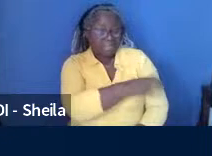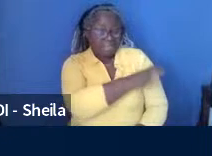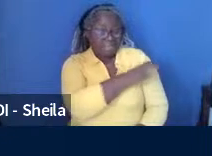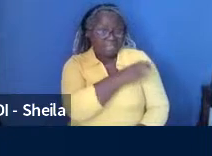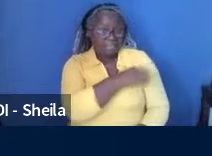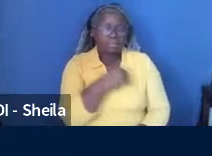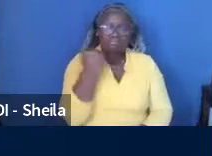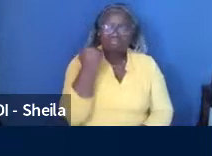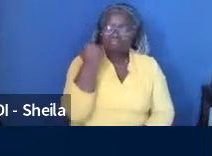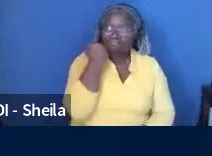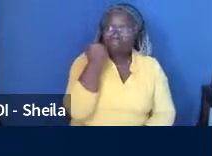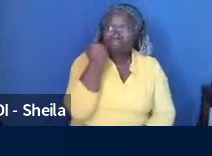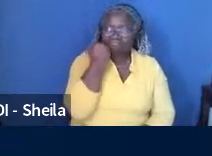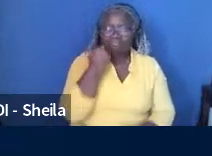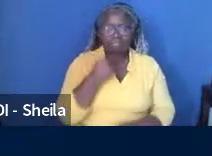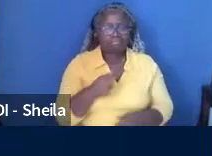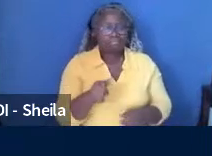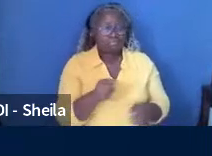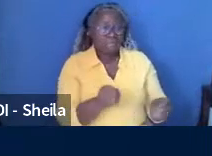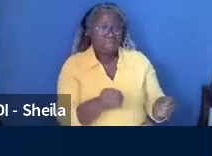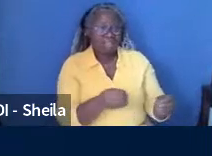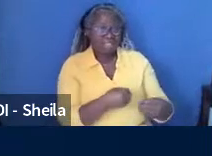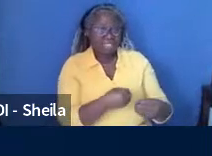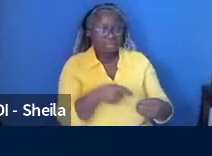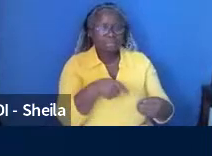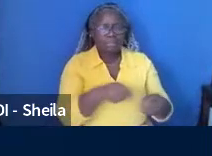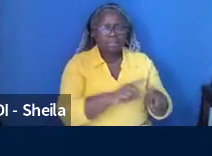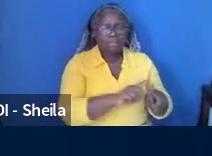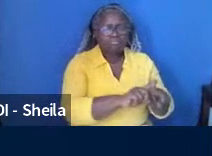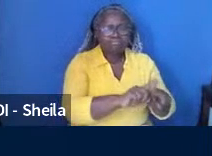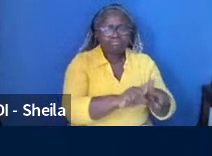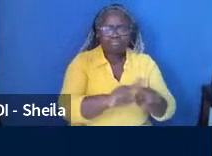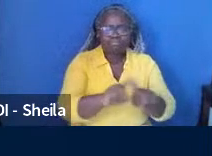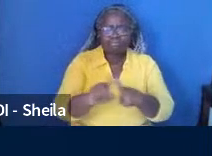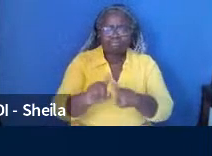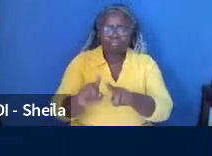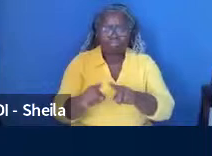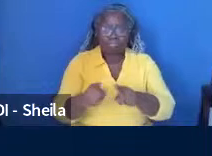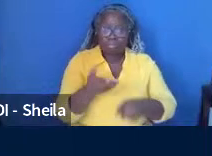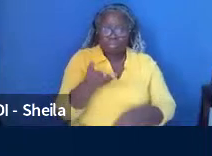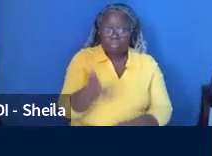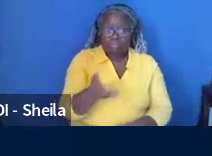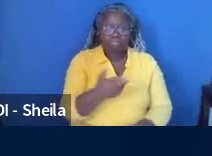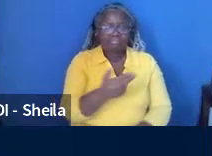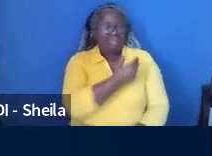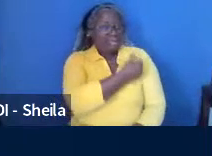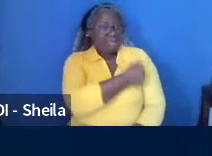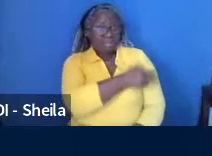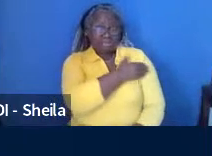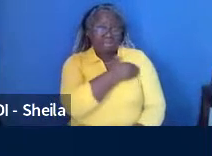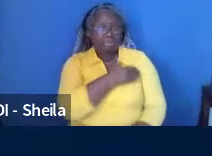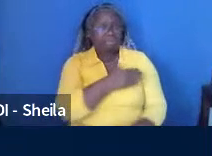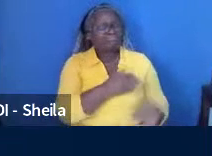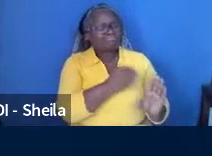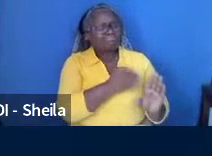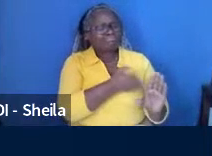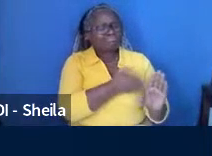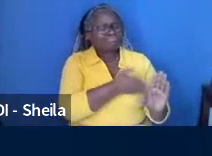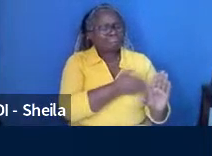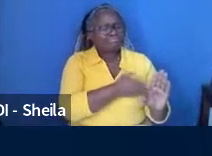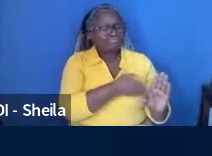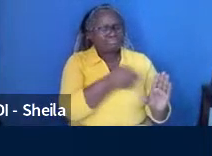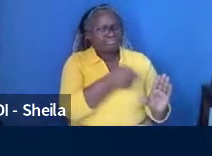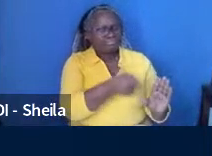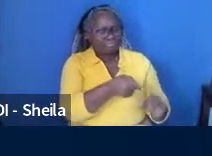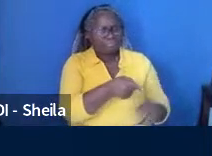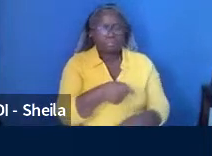providers, hospitals, rehabilitation, psychiatric, and detoxification facilities, as well as long-term